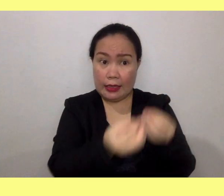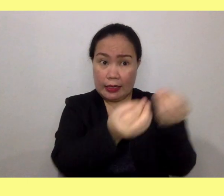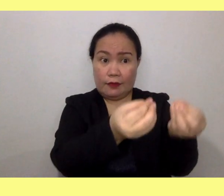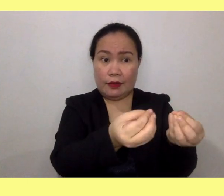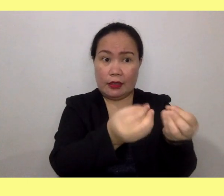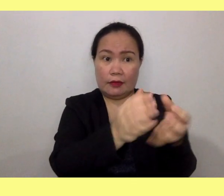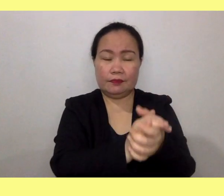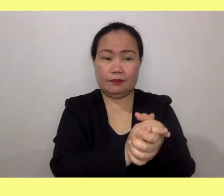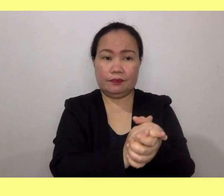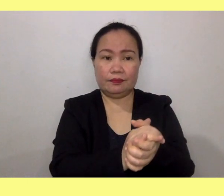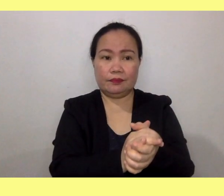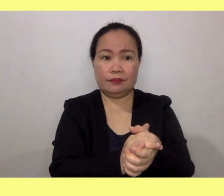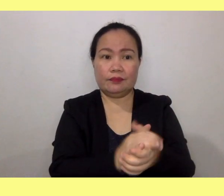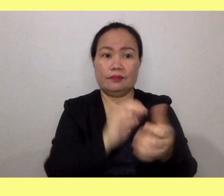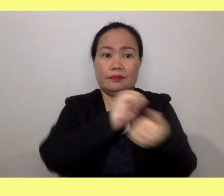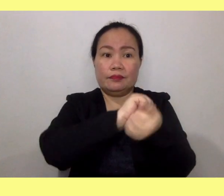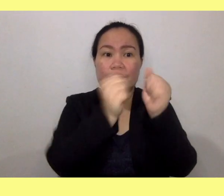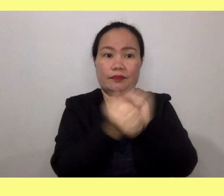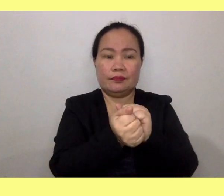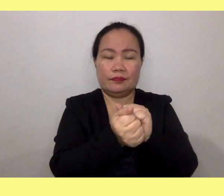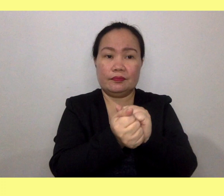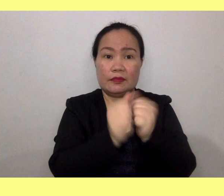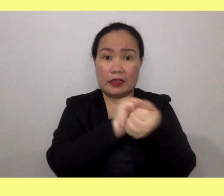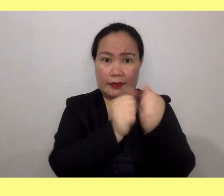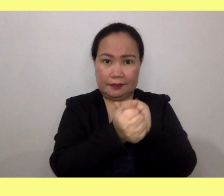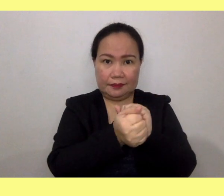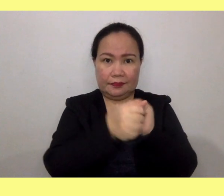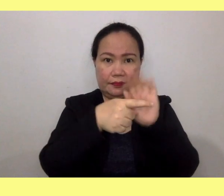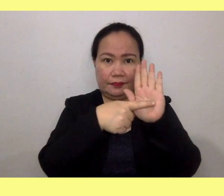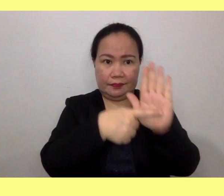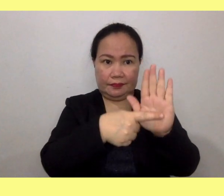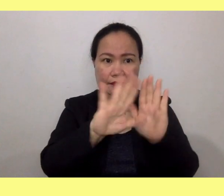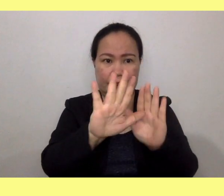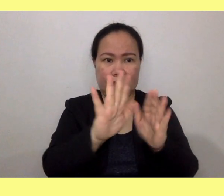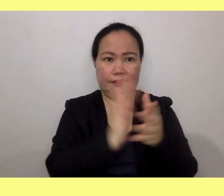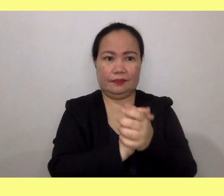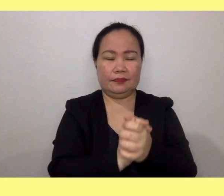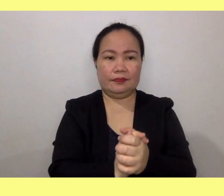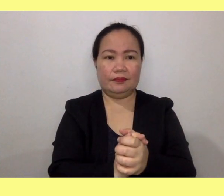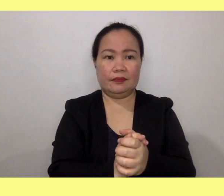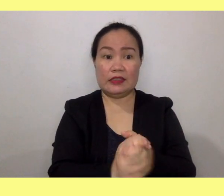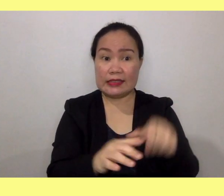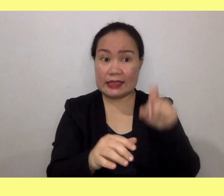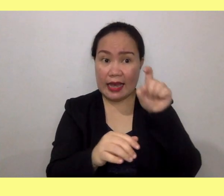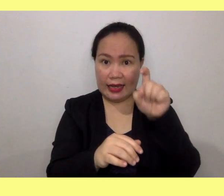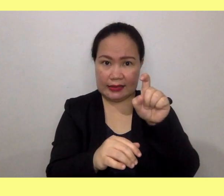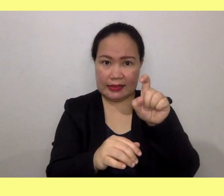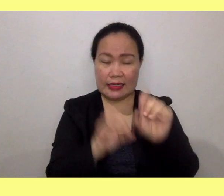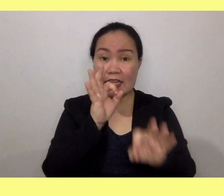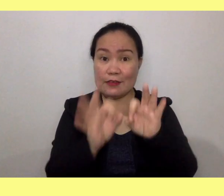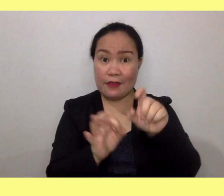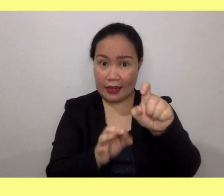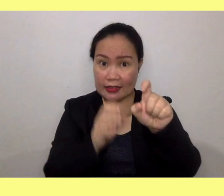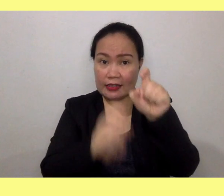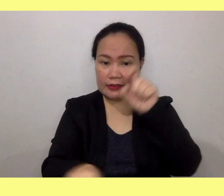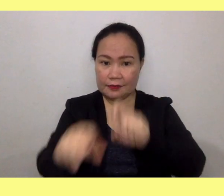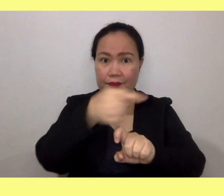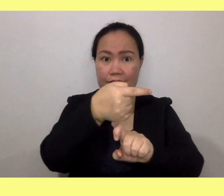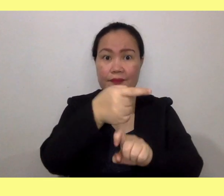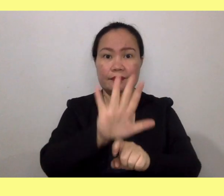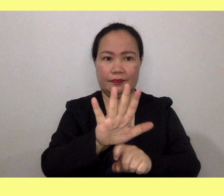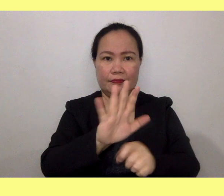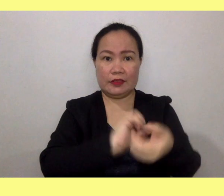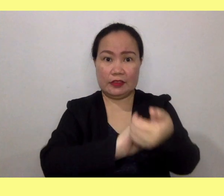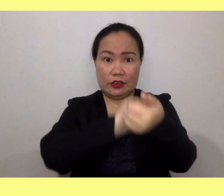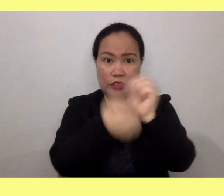na given mo, isa-substitute mo lang po dito. Okay? So, let's substitute. Now, you will have y is